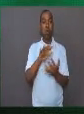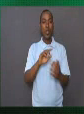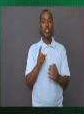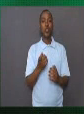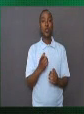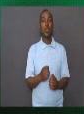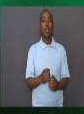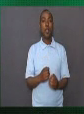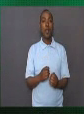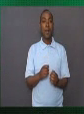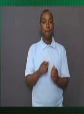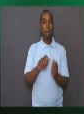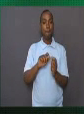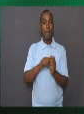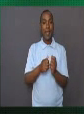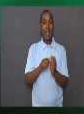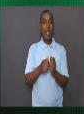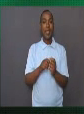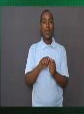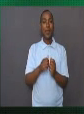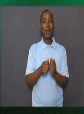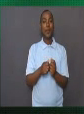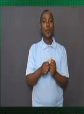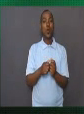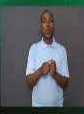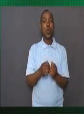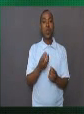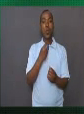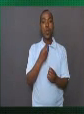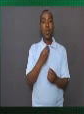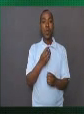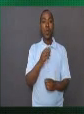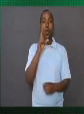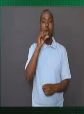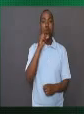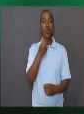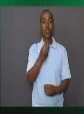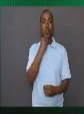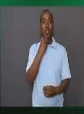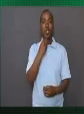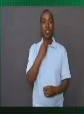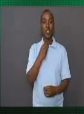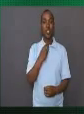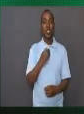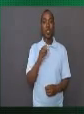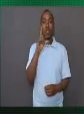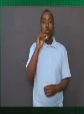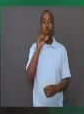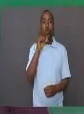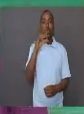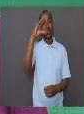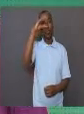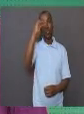Corn is eaten by chickens, and then chickens are eaten by humans.